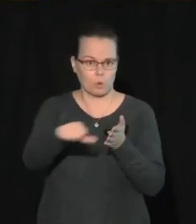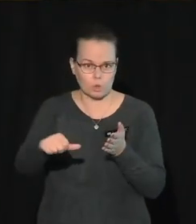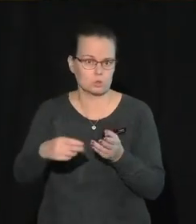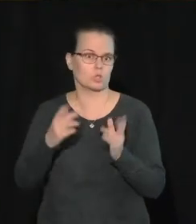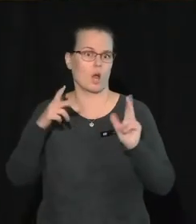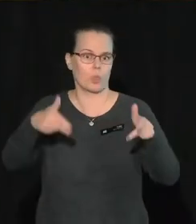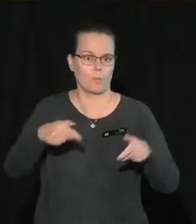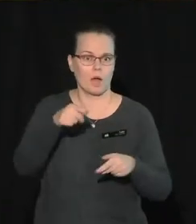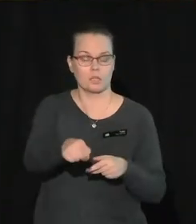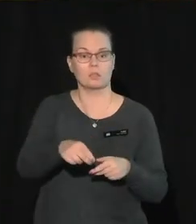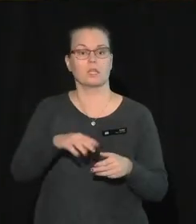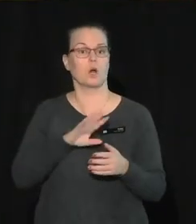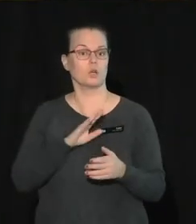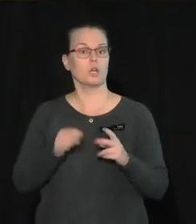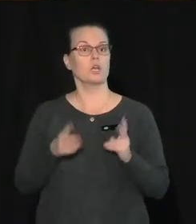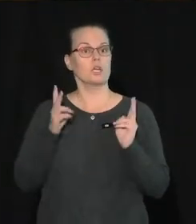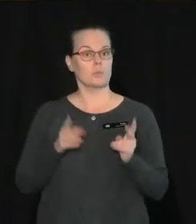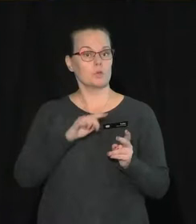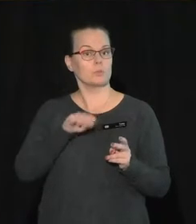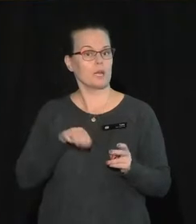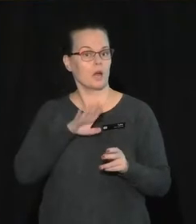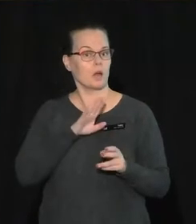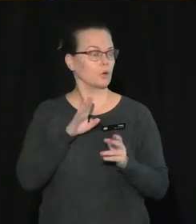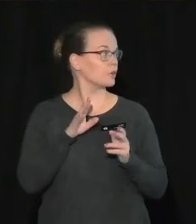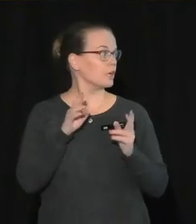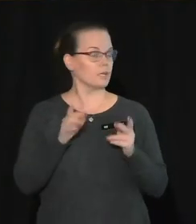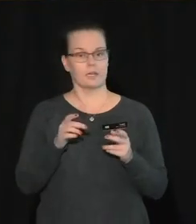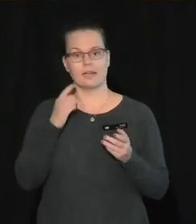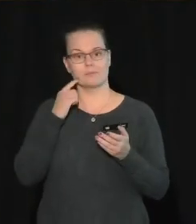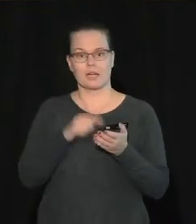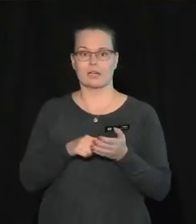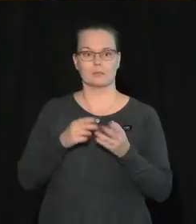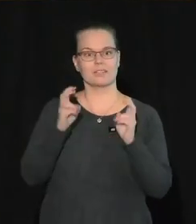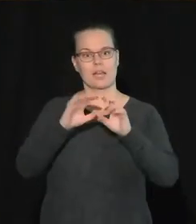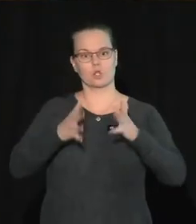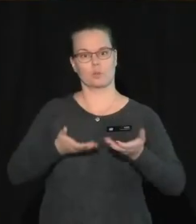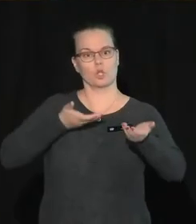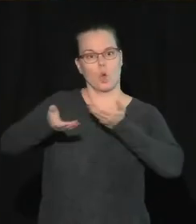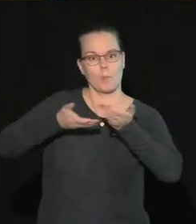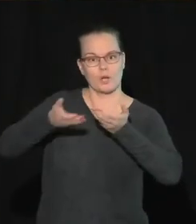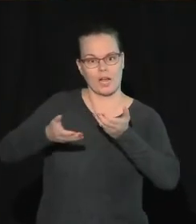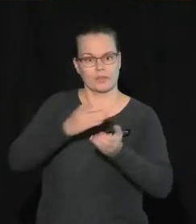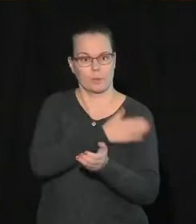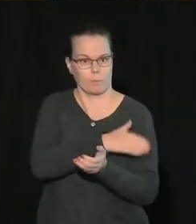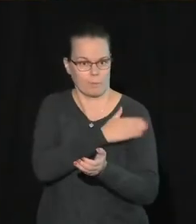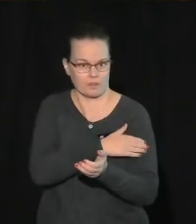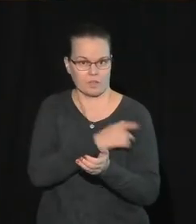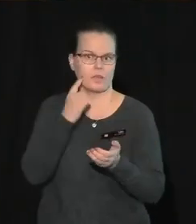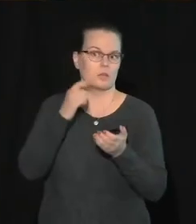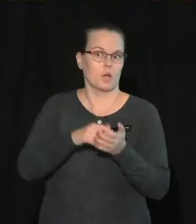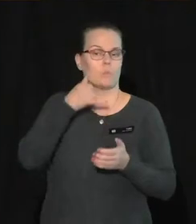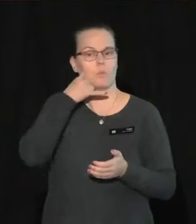also the type of equipment used for electronic communication services. What is that? Those are